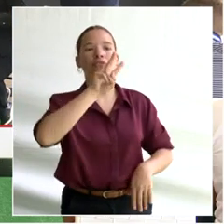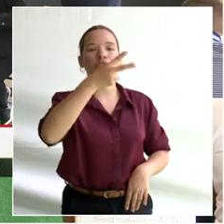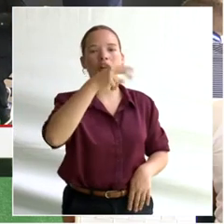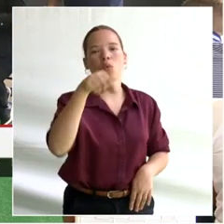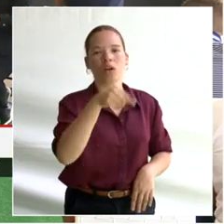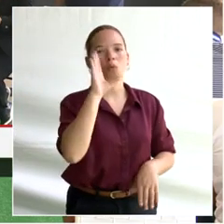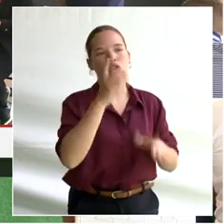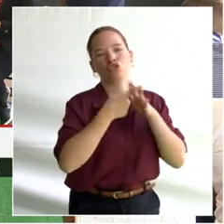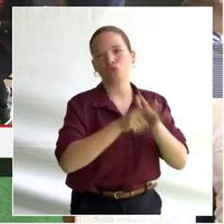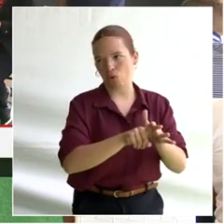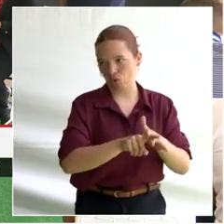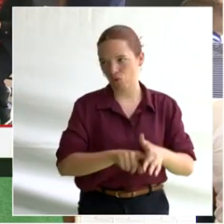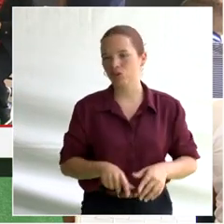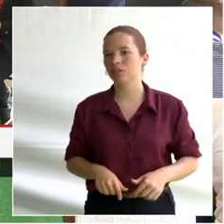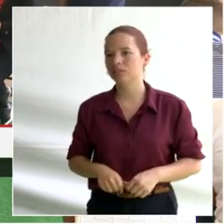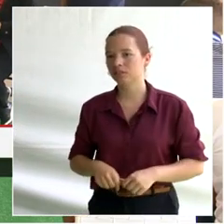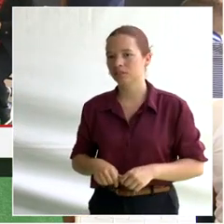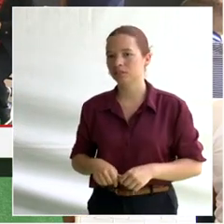22.